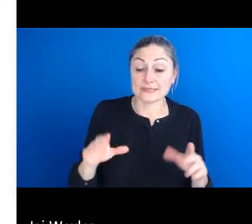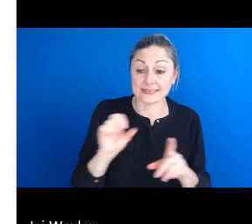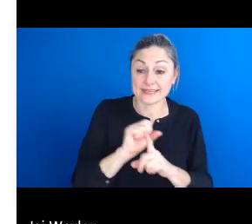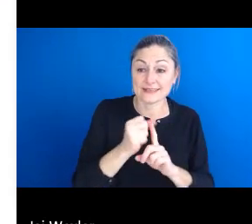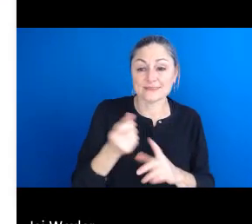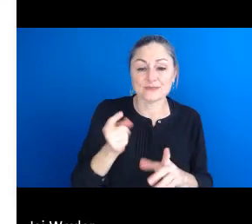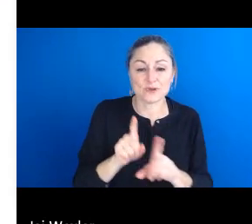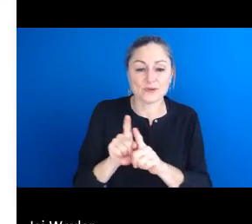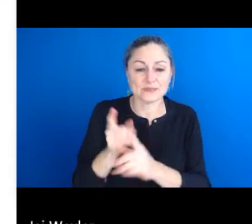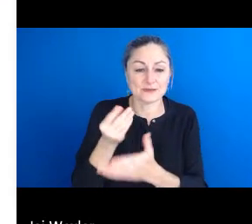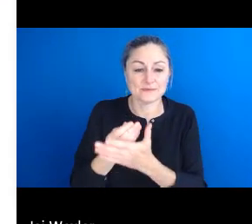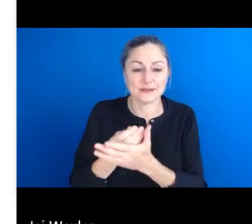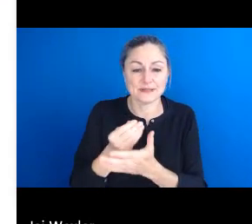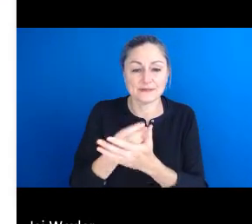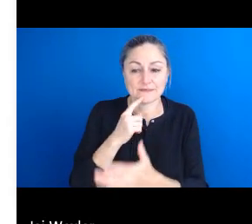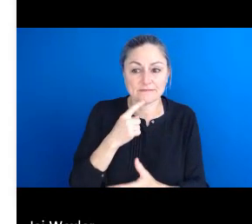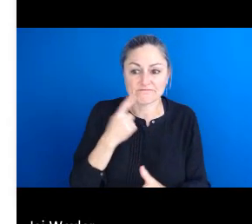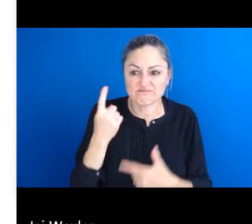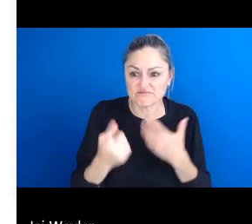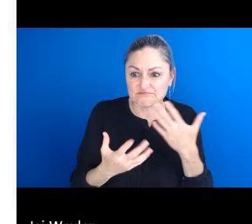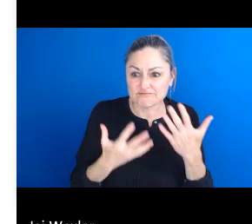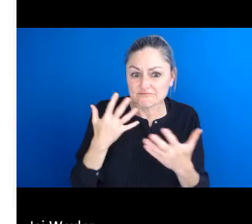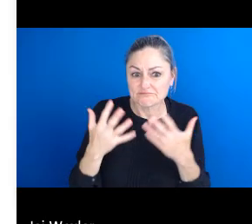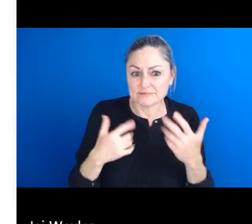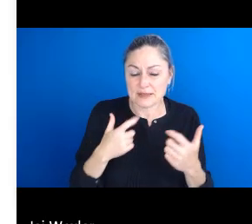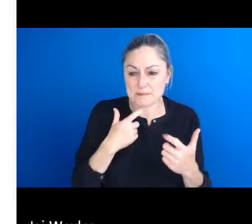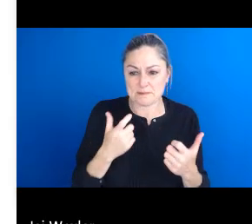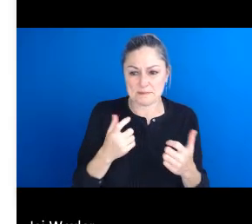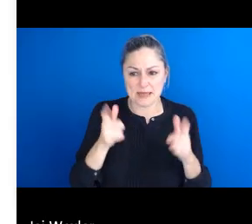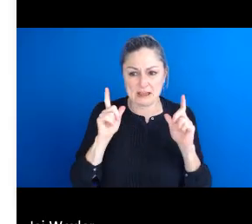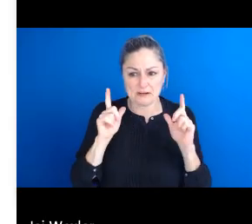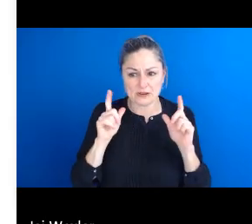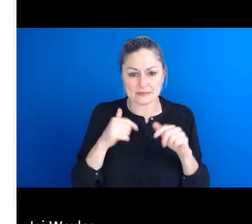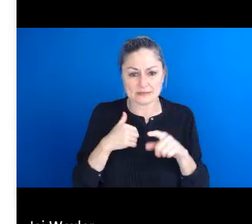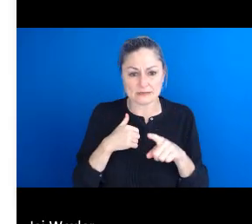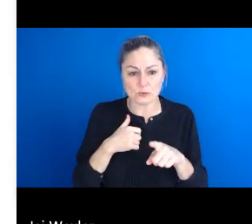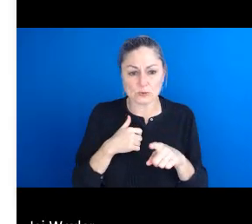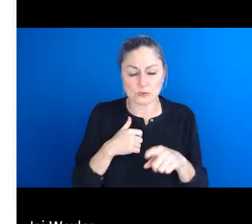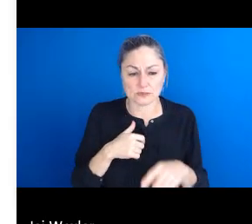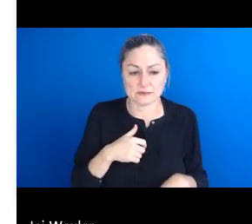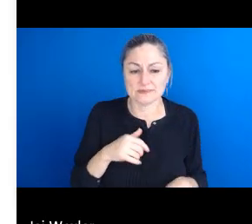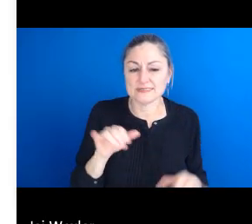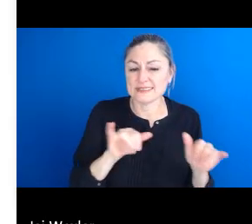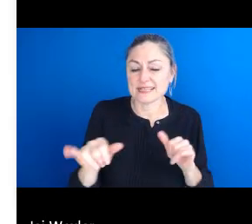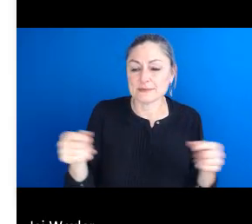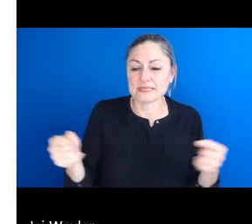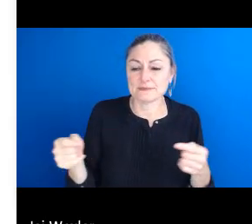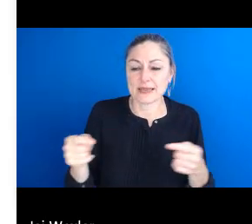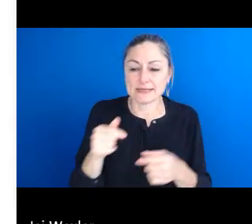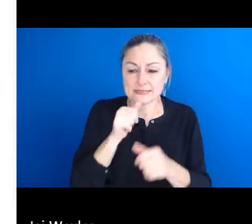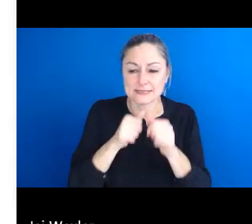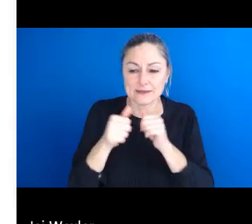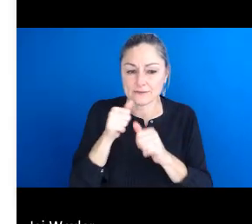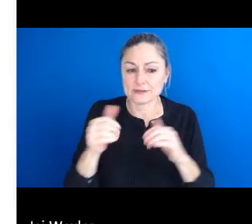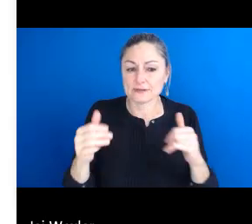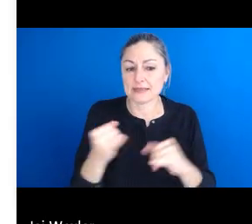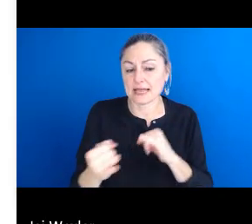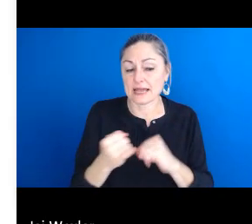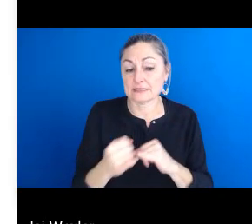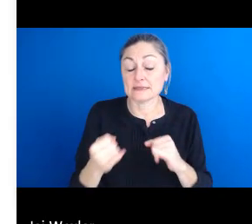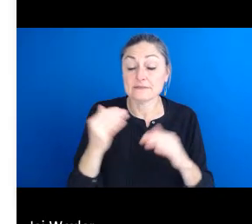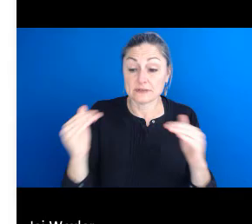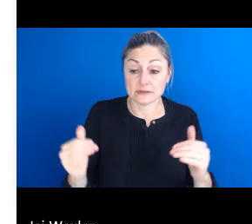for humiliation and embarrassment, which is similar to pain and suffering. And then lastly, if it advances to public